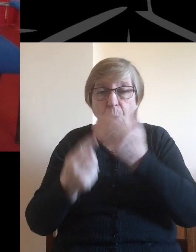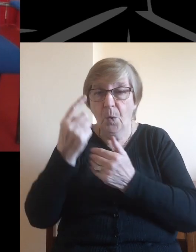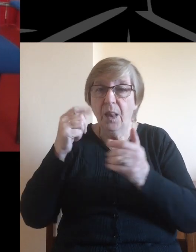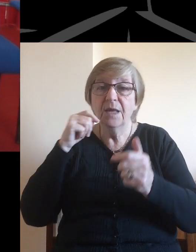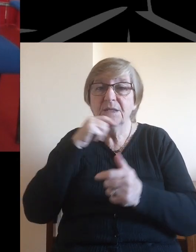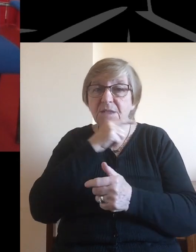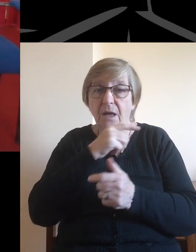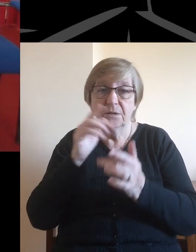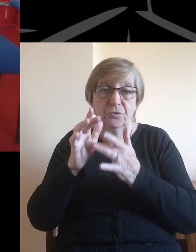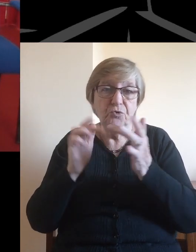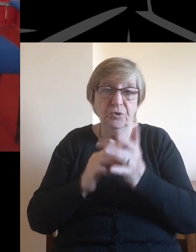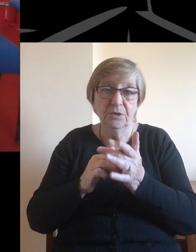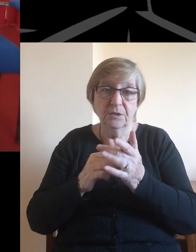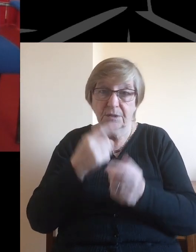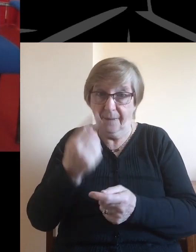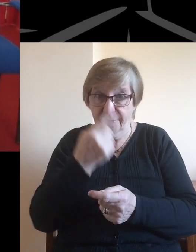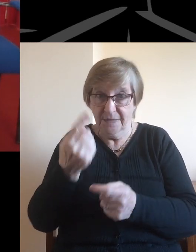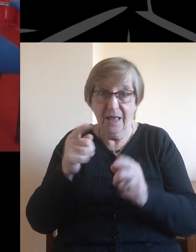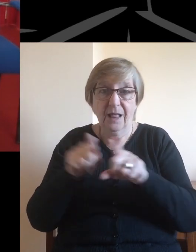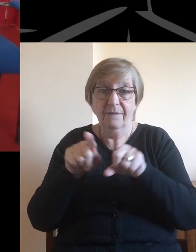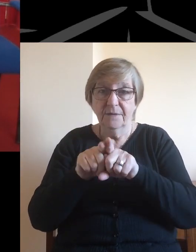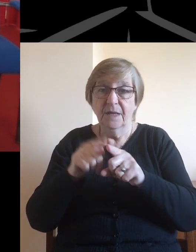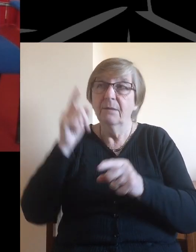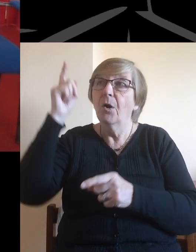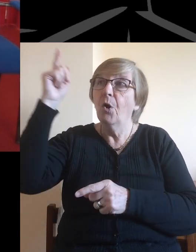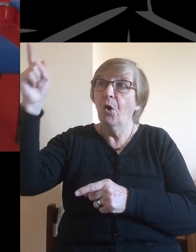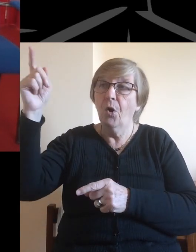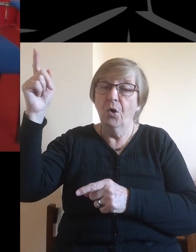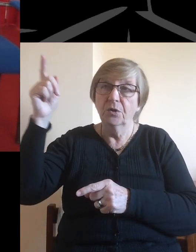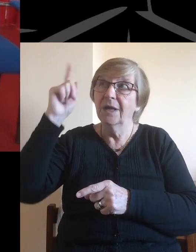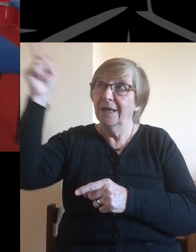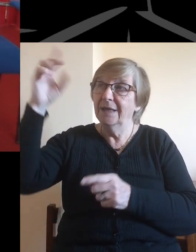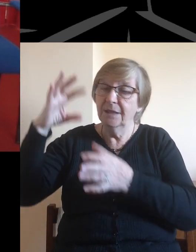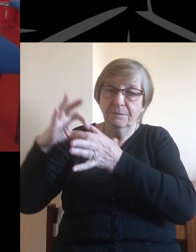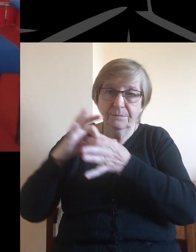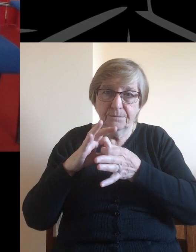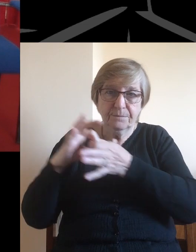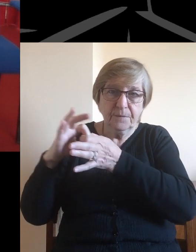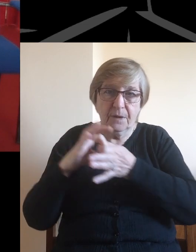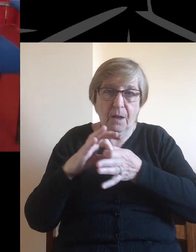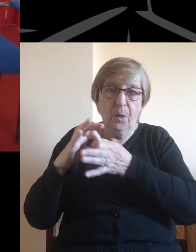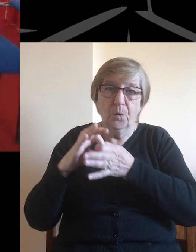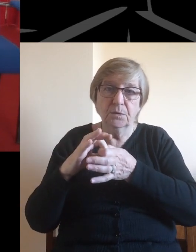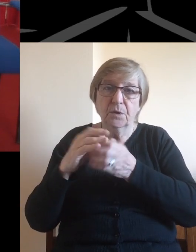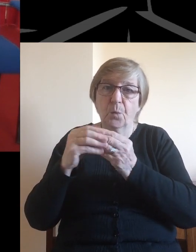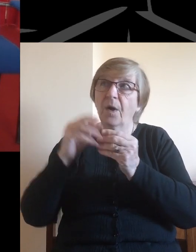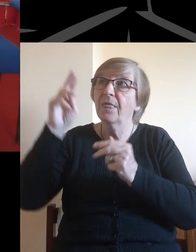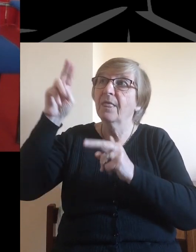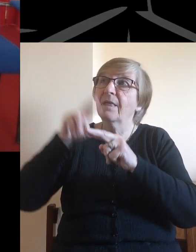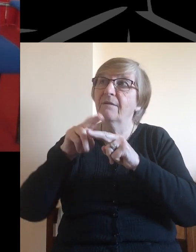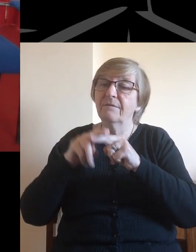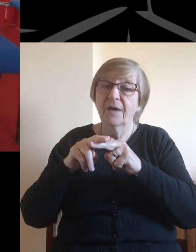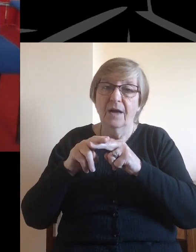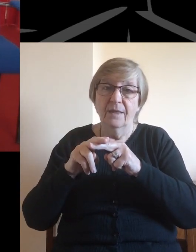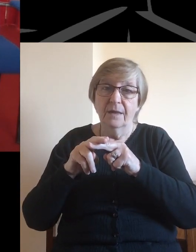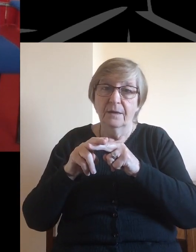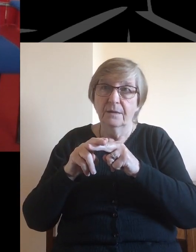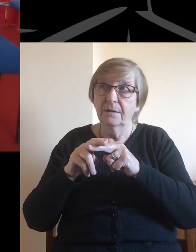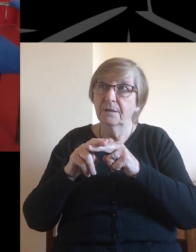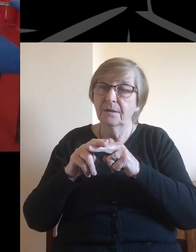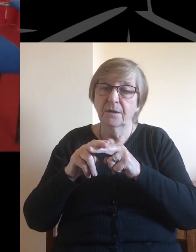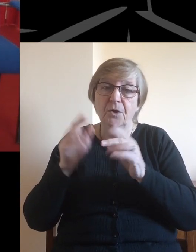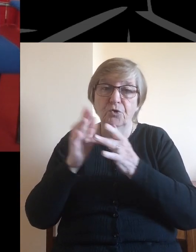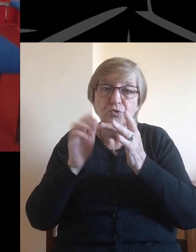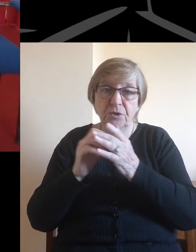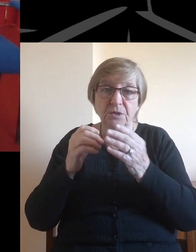and only Son who is himself God and is in the closest relationship with the Father has made him